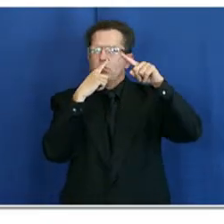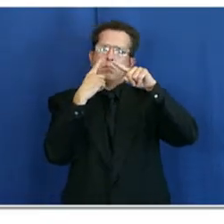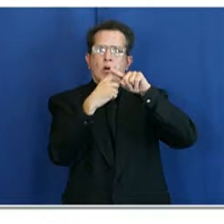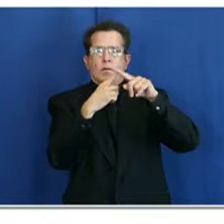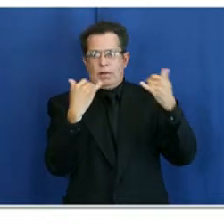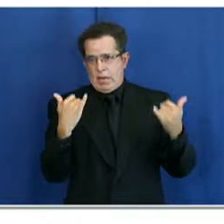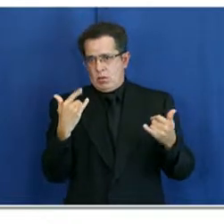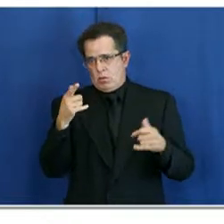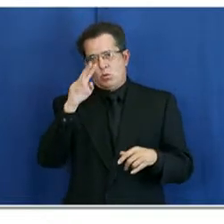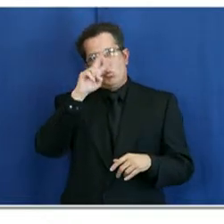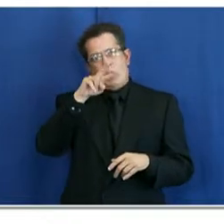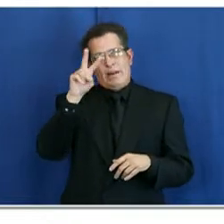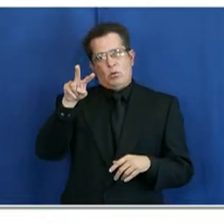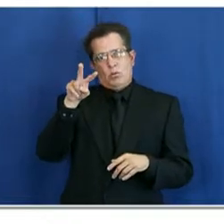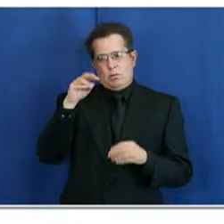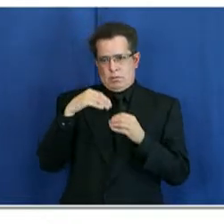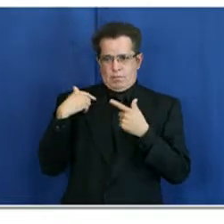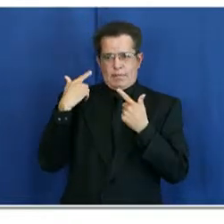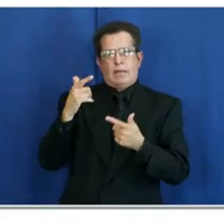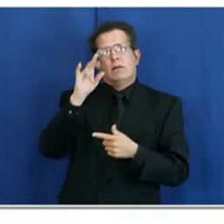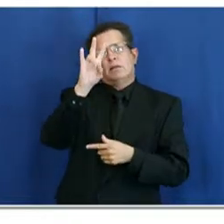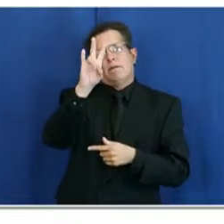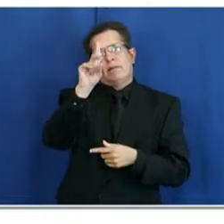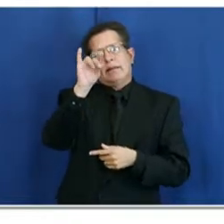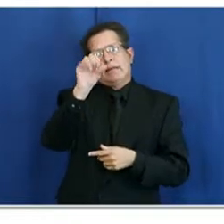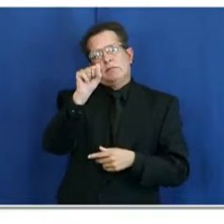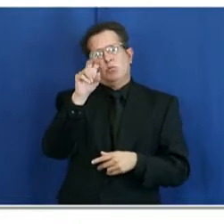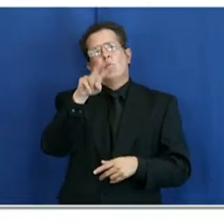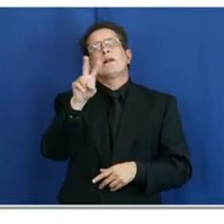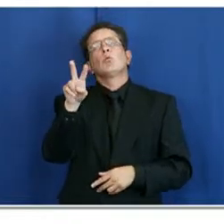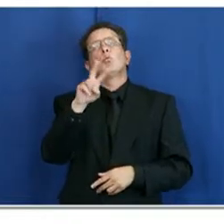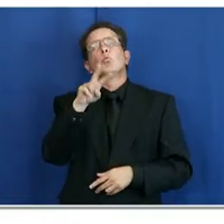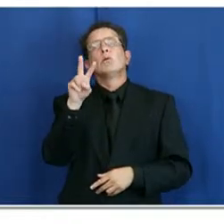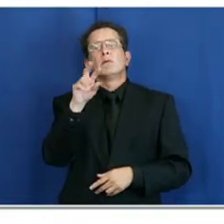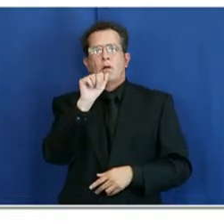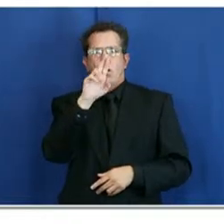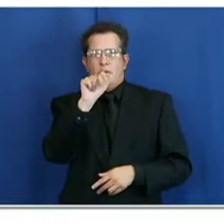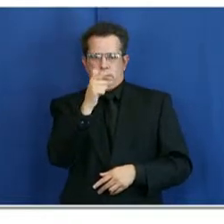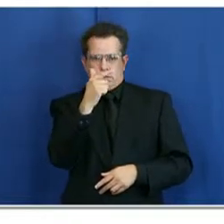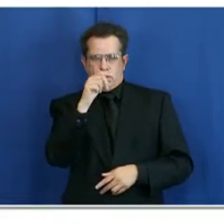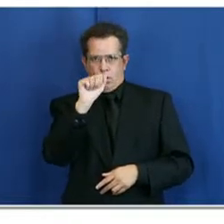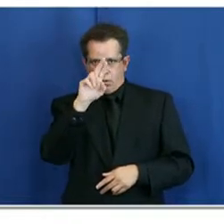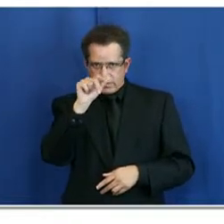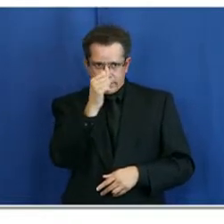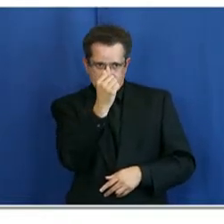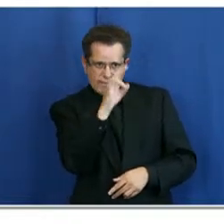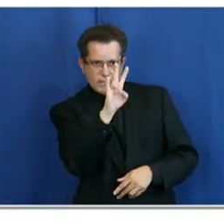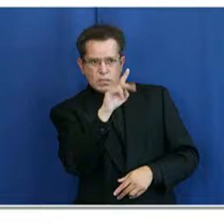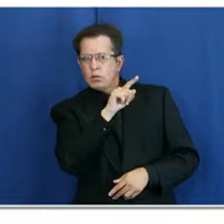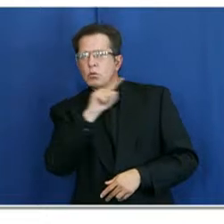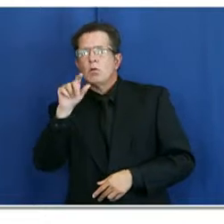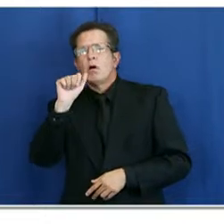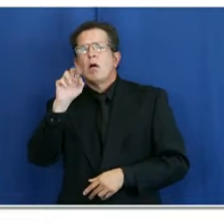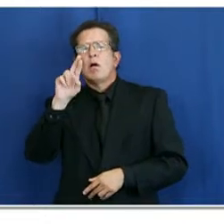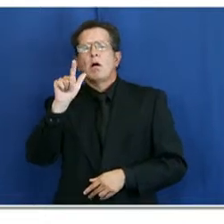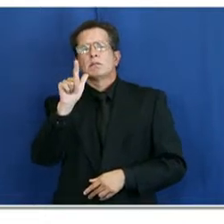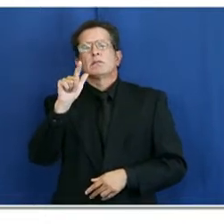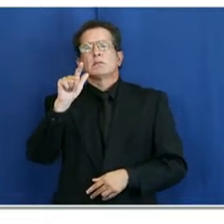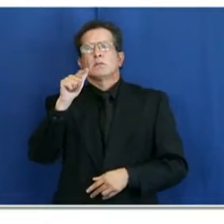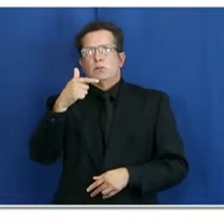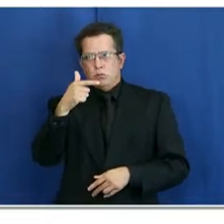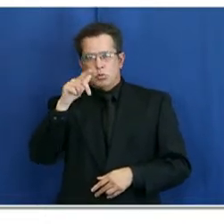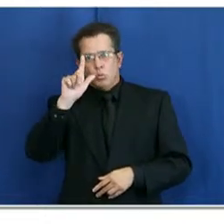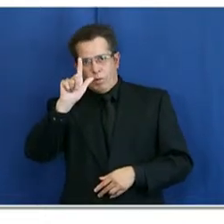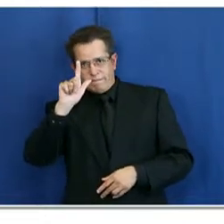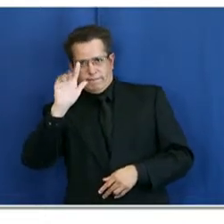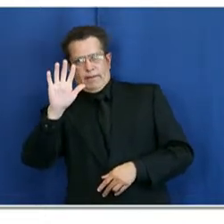total community outbreaks for the past 7 days, from August 17th through August 25th, which